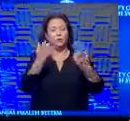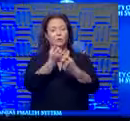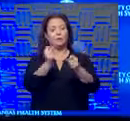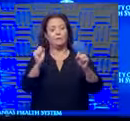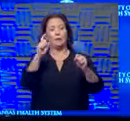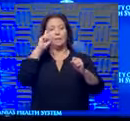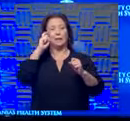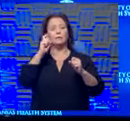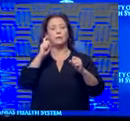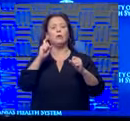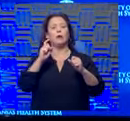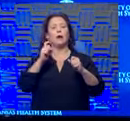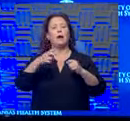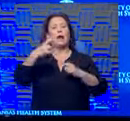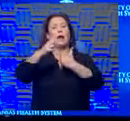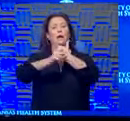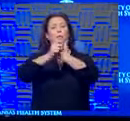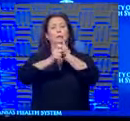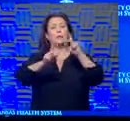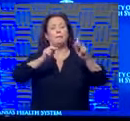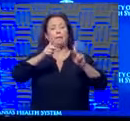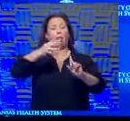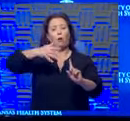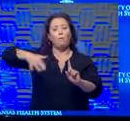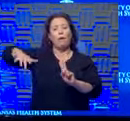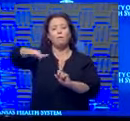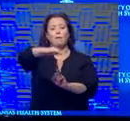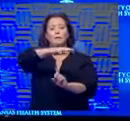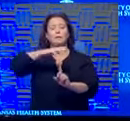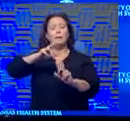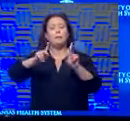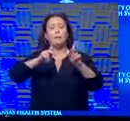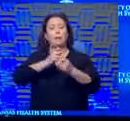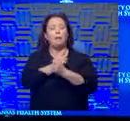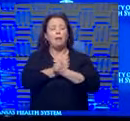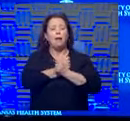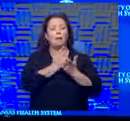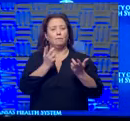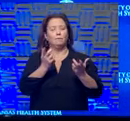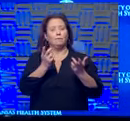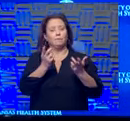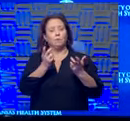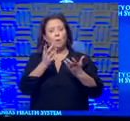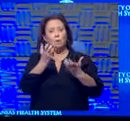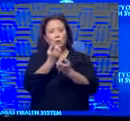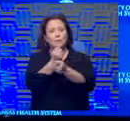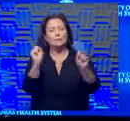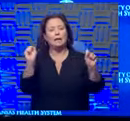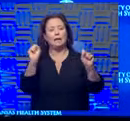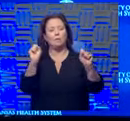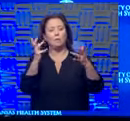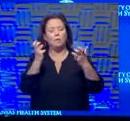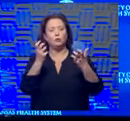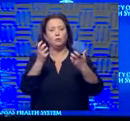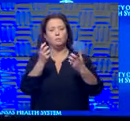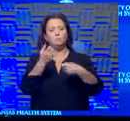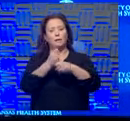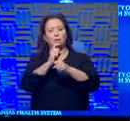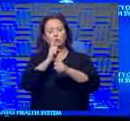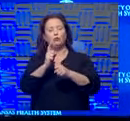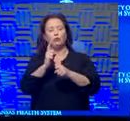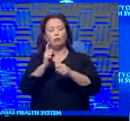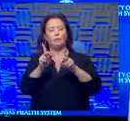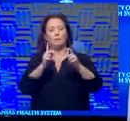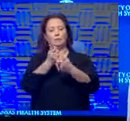are vulnerable people around us, and many of them are our friends or loved ones. We want you to stay safe, and we want you to help keep others safe. As an ICU